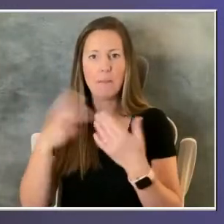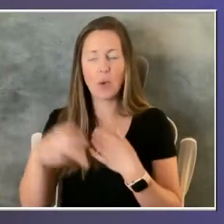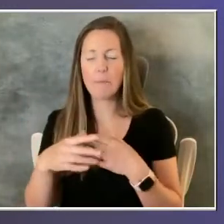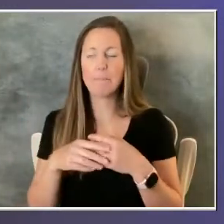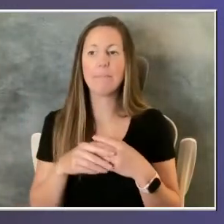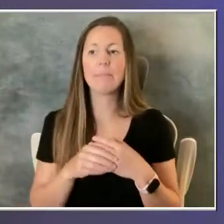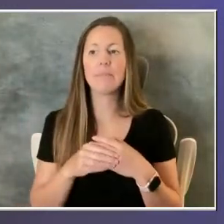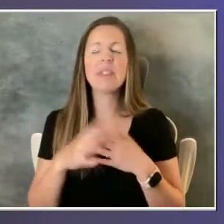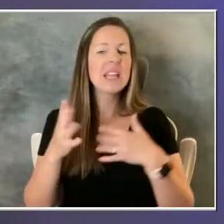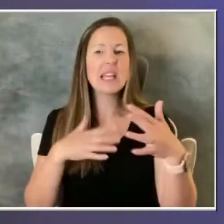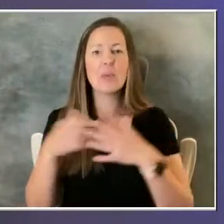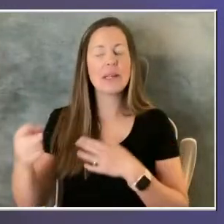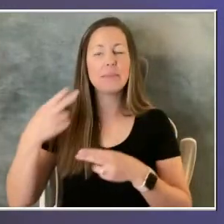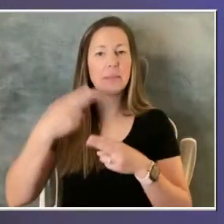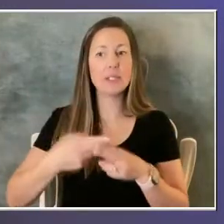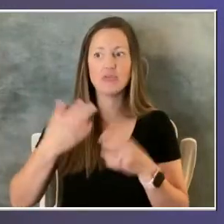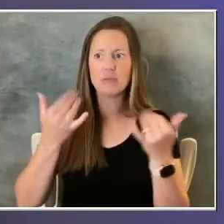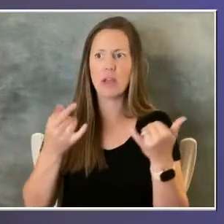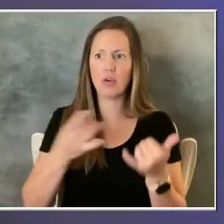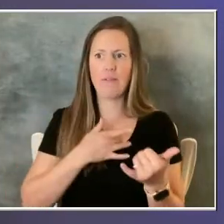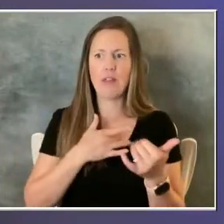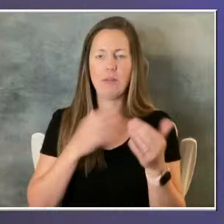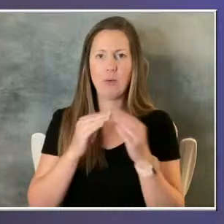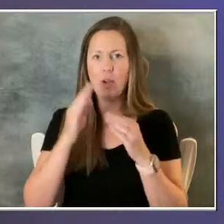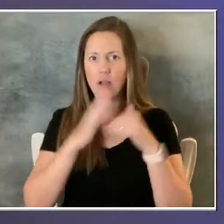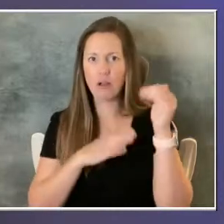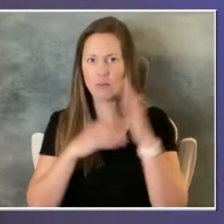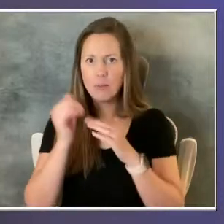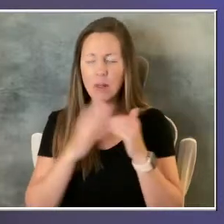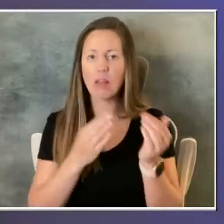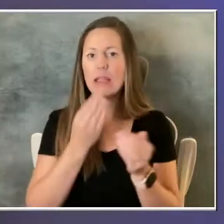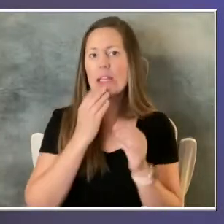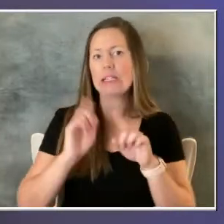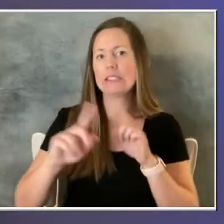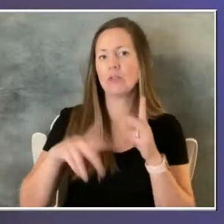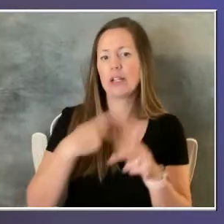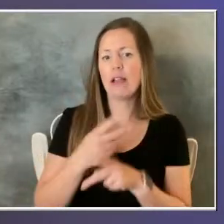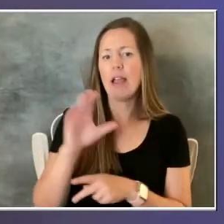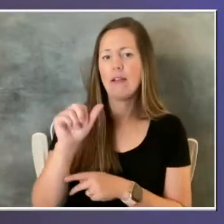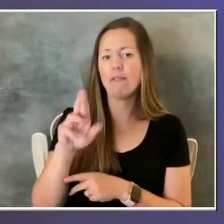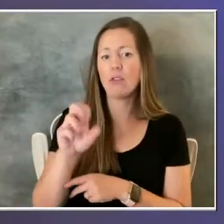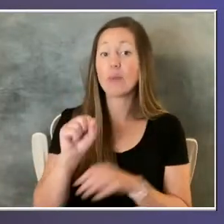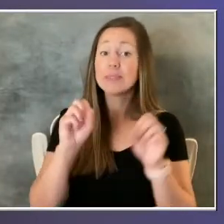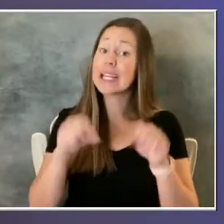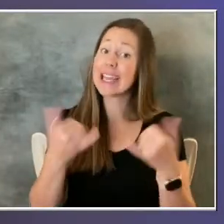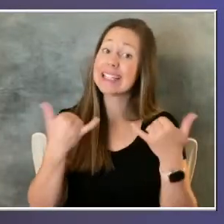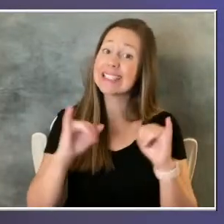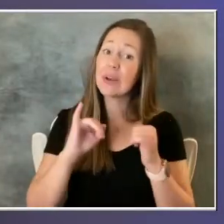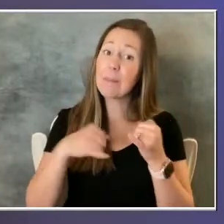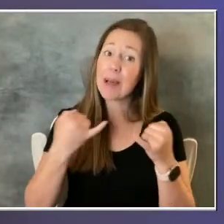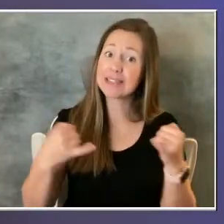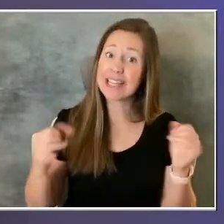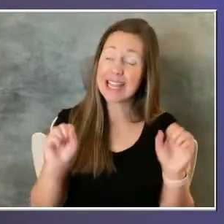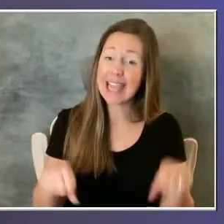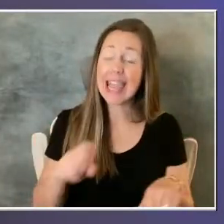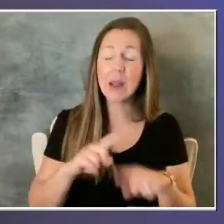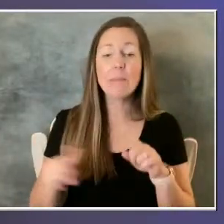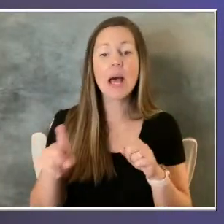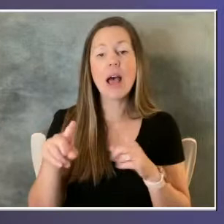comfortable eating, different kind of carbs. You can still eat pasta, but by combining